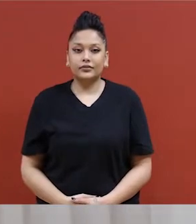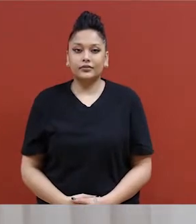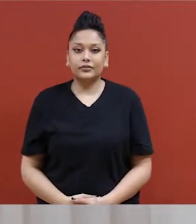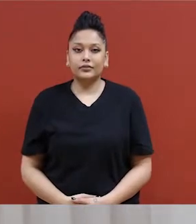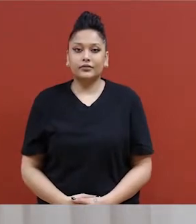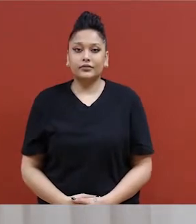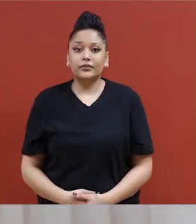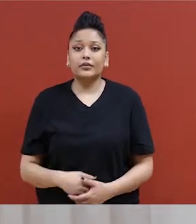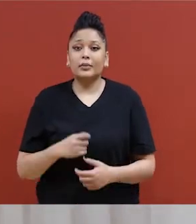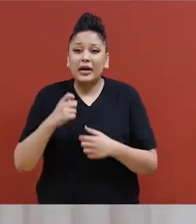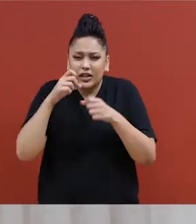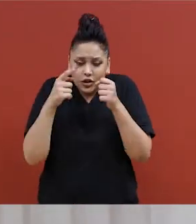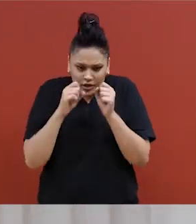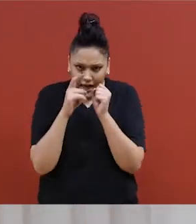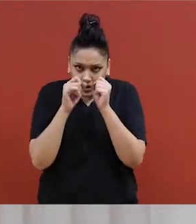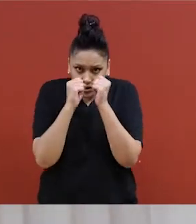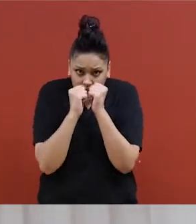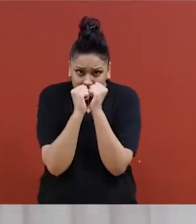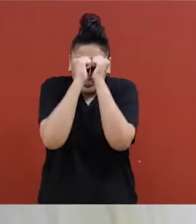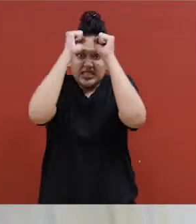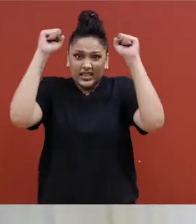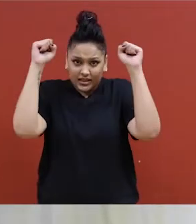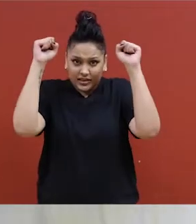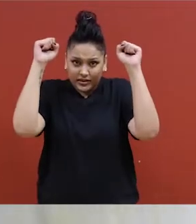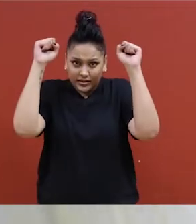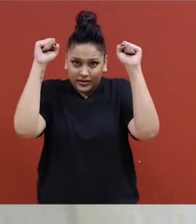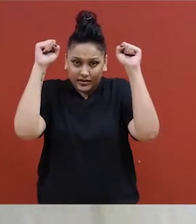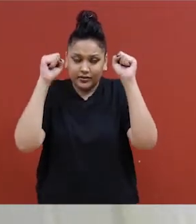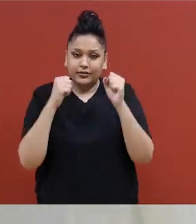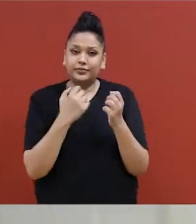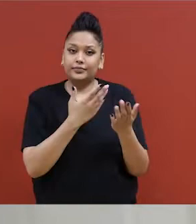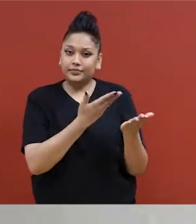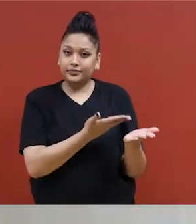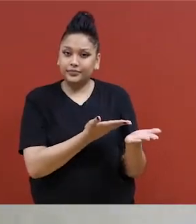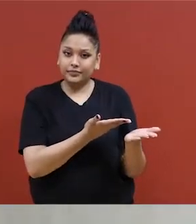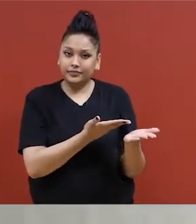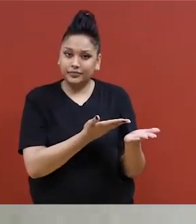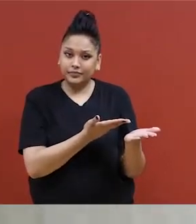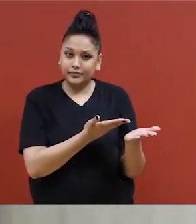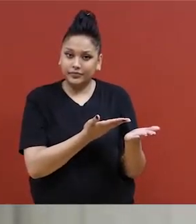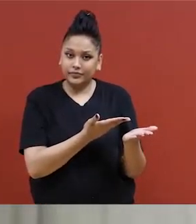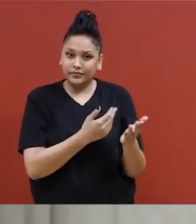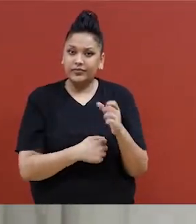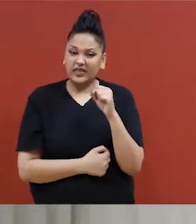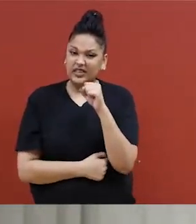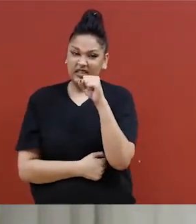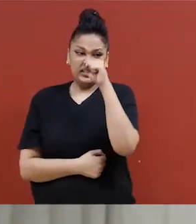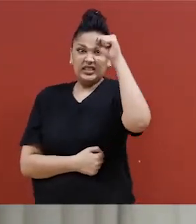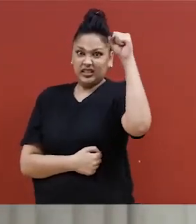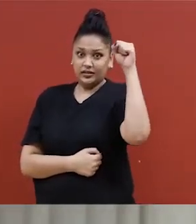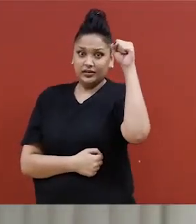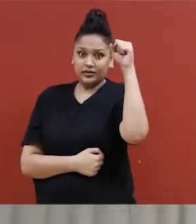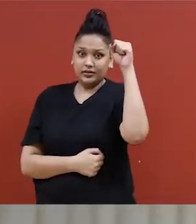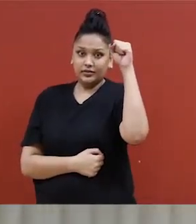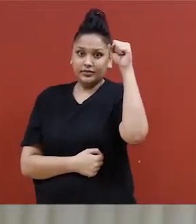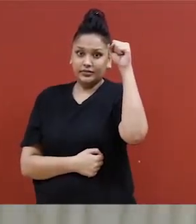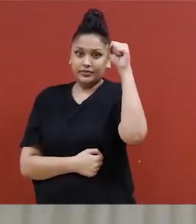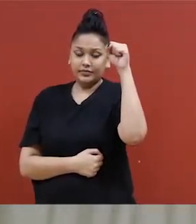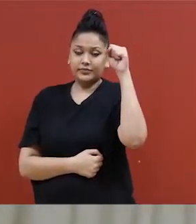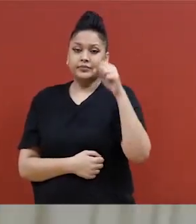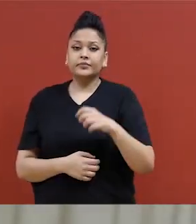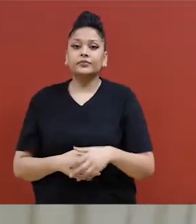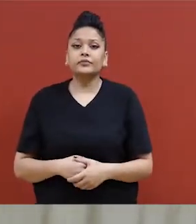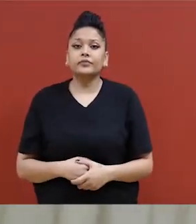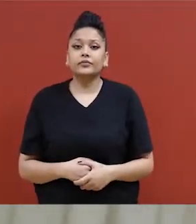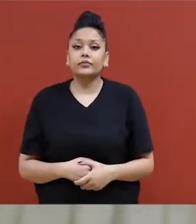across my ear over my temple. That hand has been released. This hand is